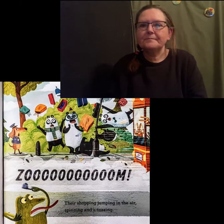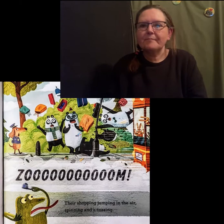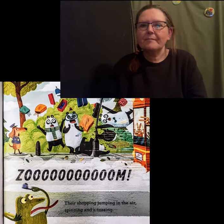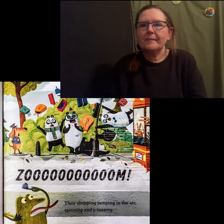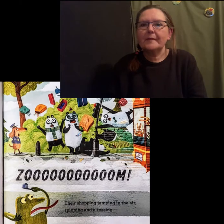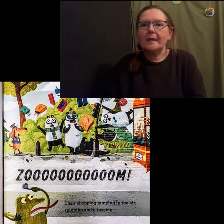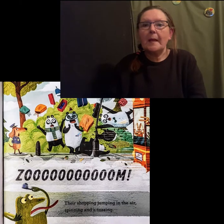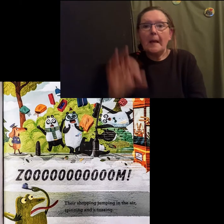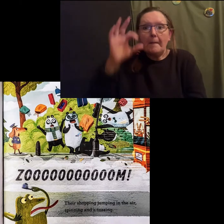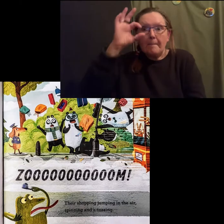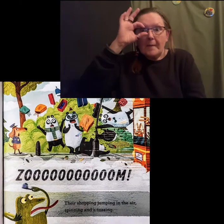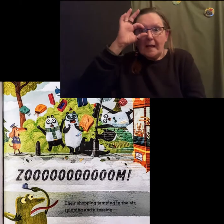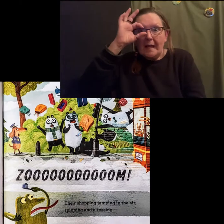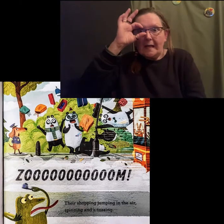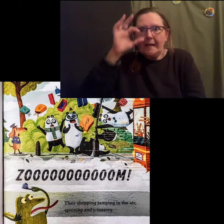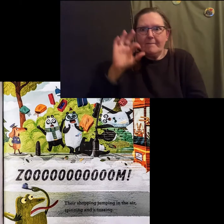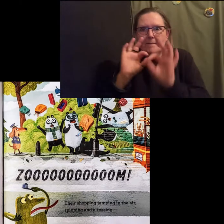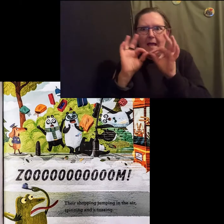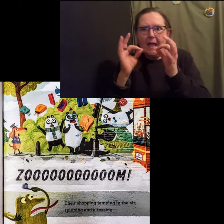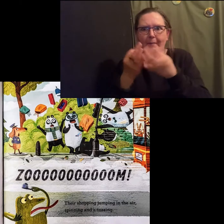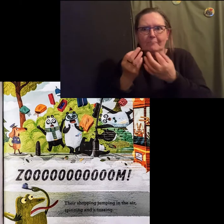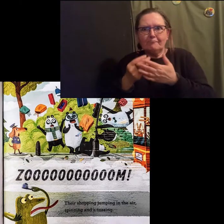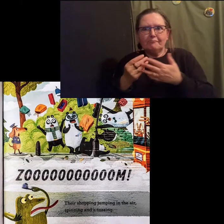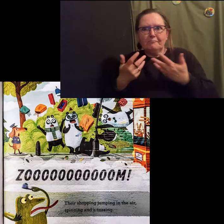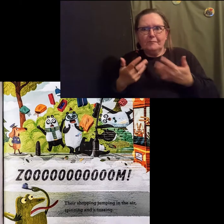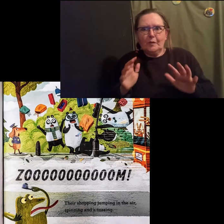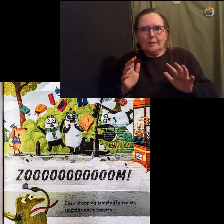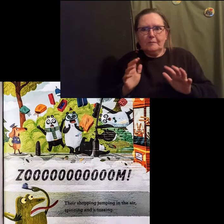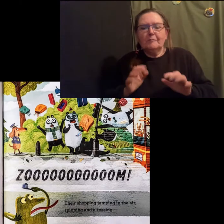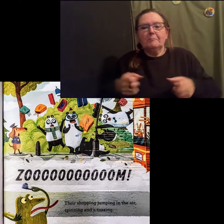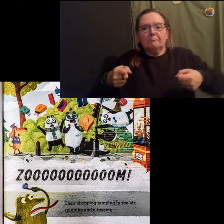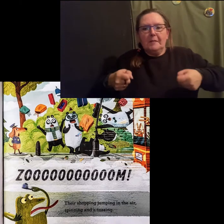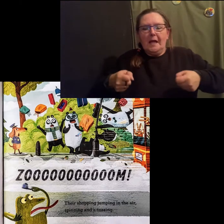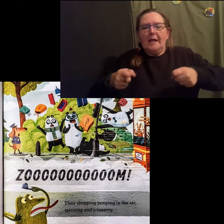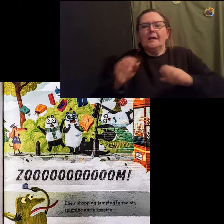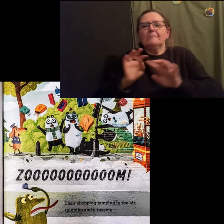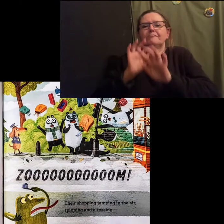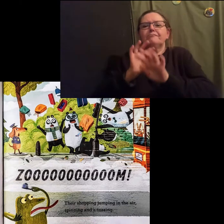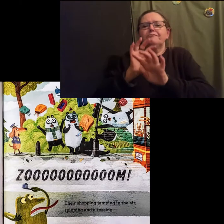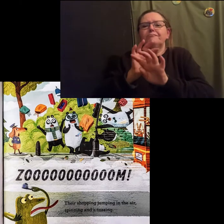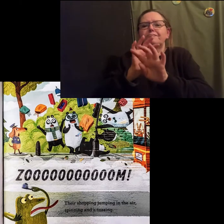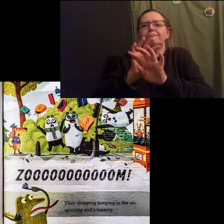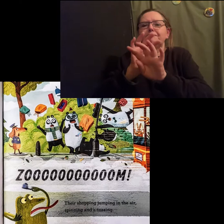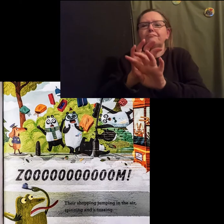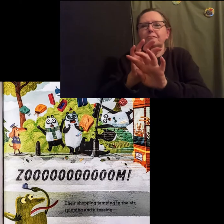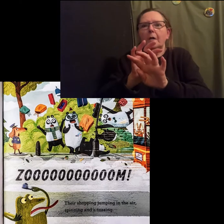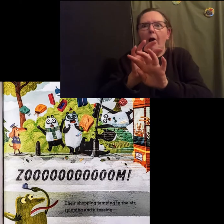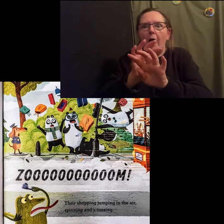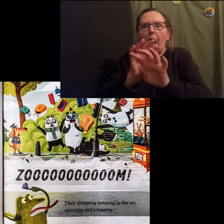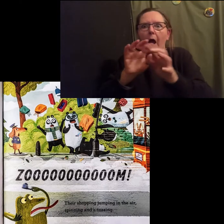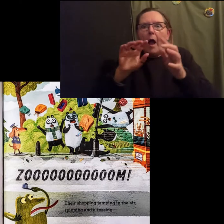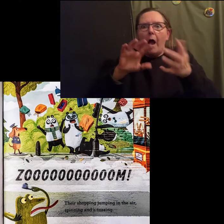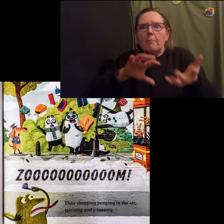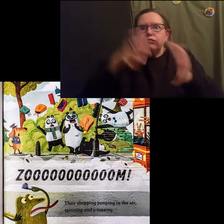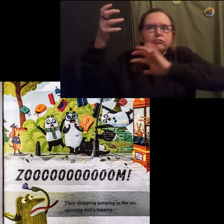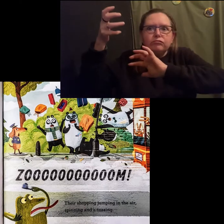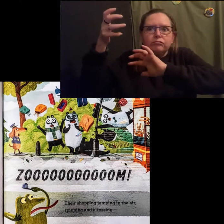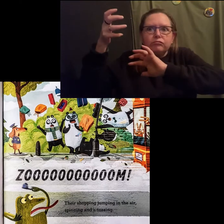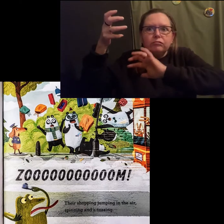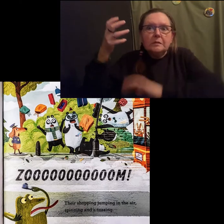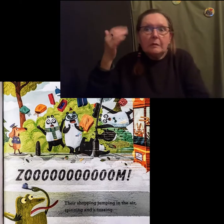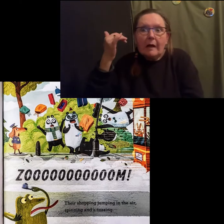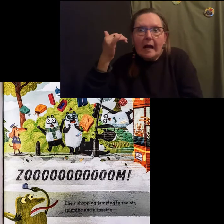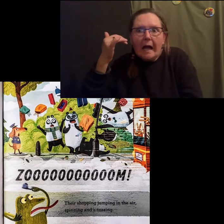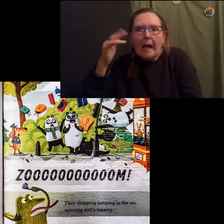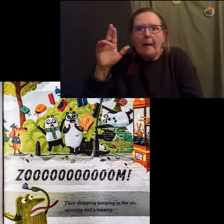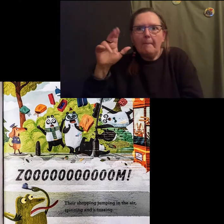Pandas at the crossing! Pandas at the crossing! They're shopping, jumping in the air,